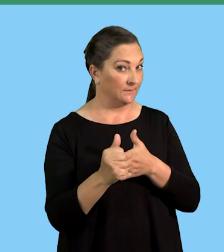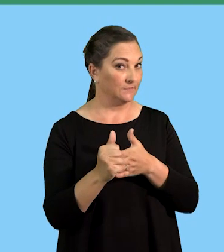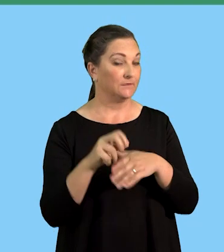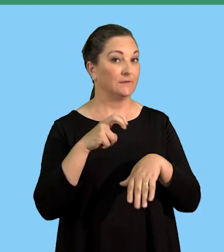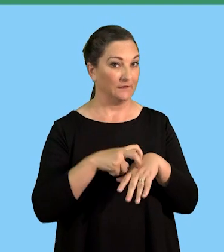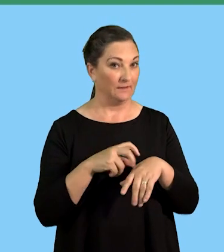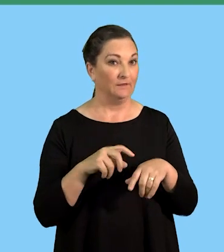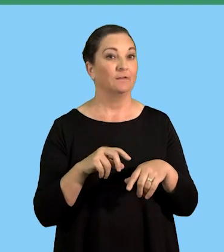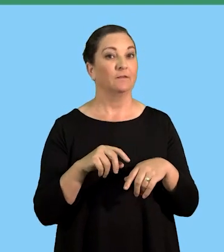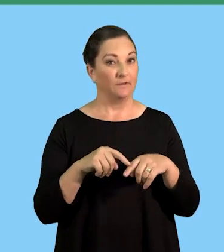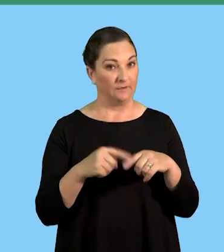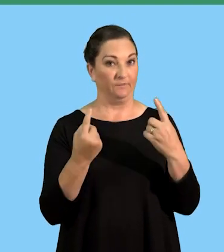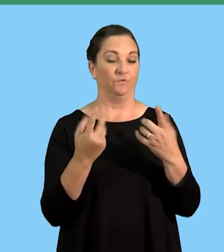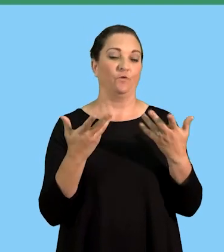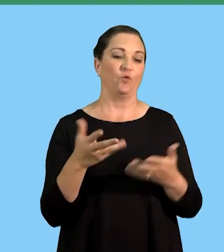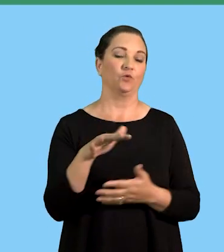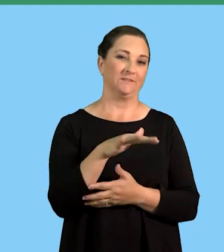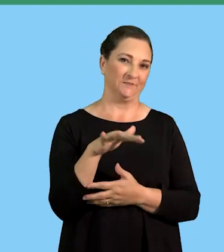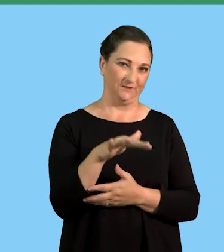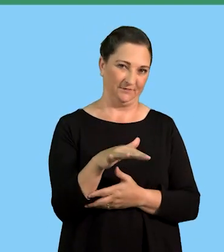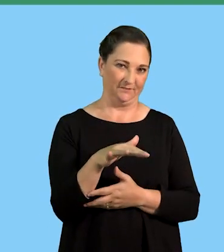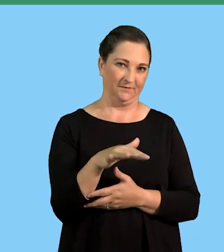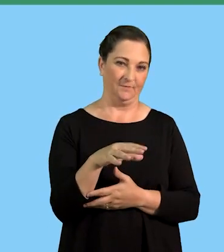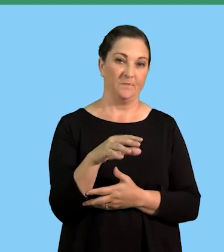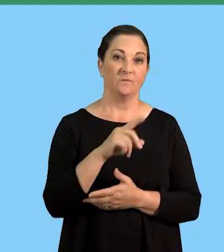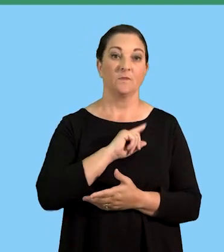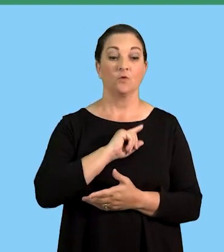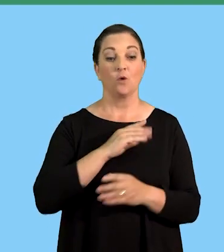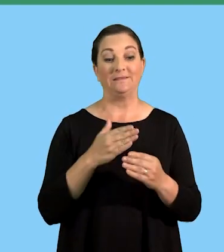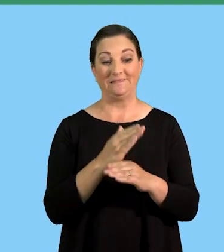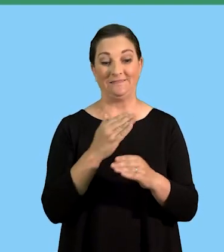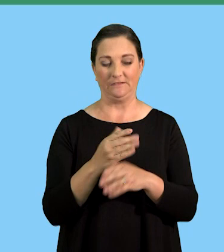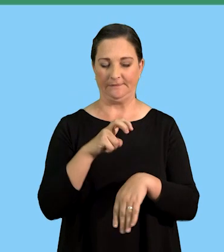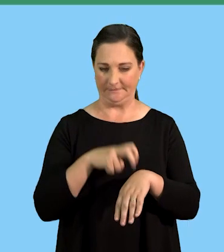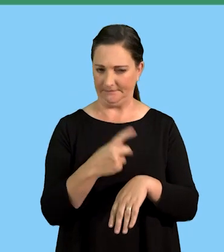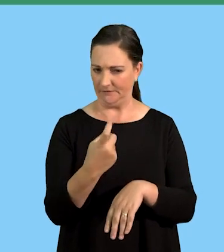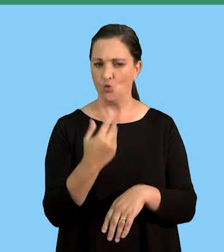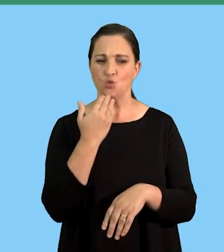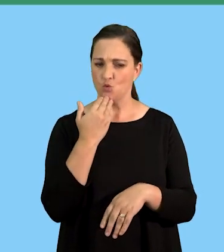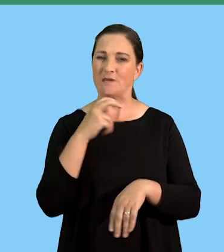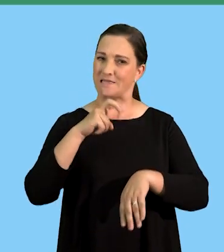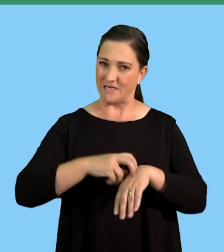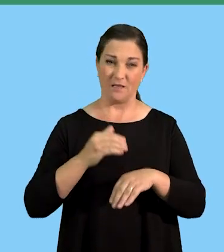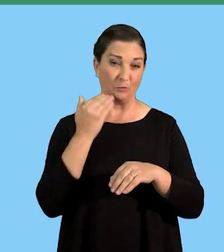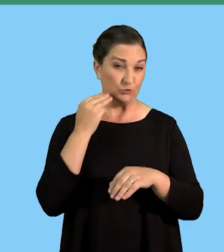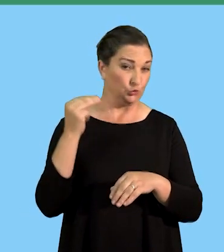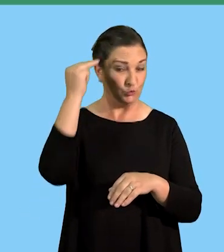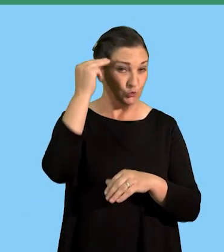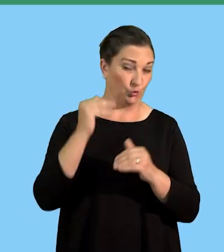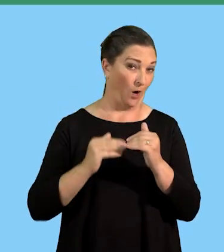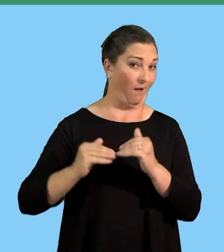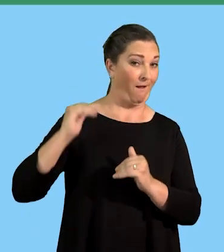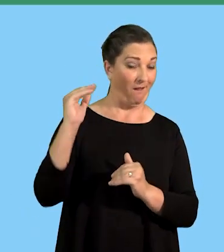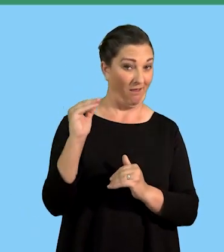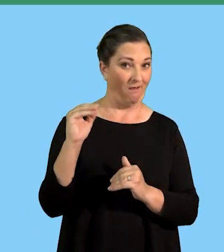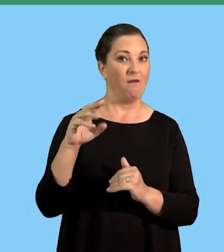are needed for different situations. So if a task needs someone who's more matured, therefore TATO